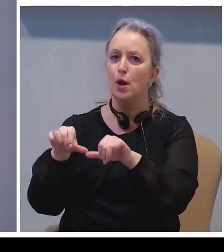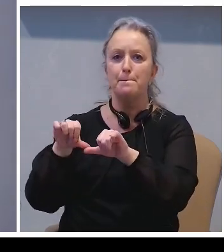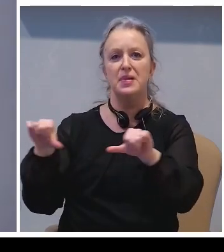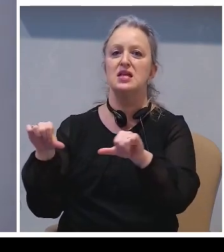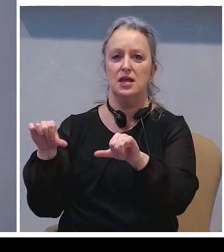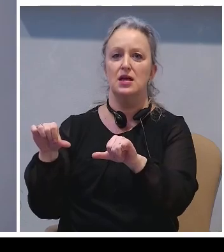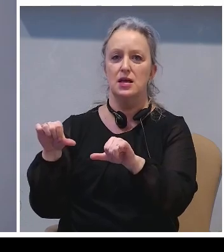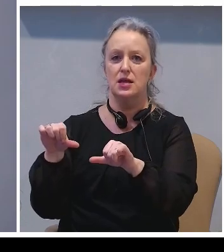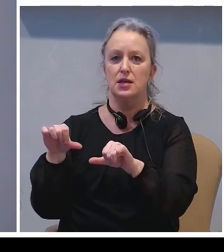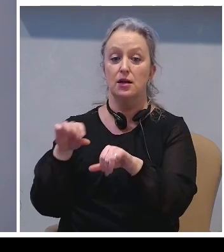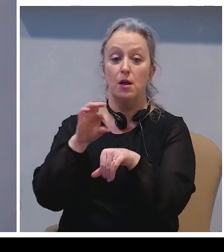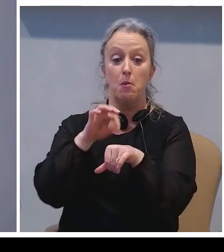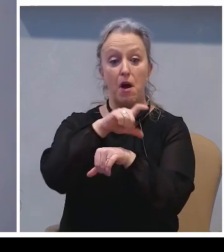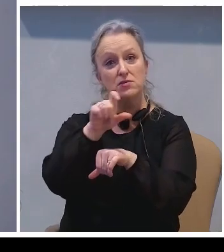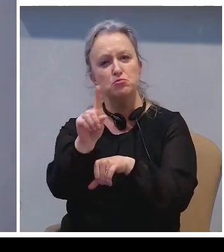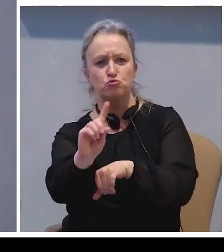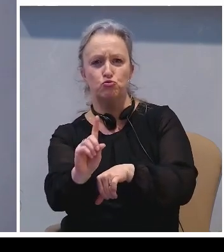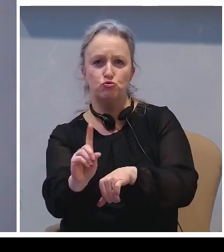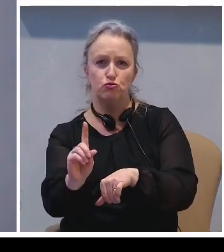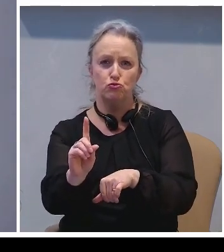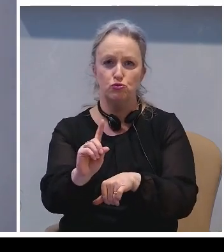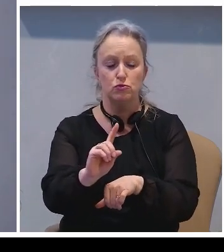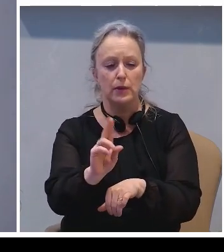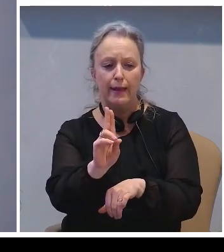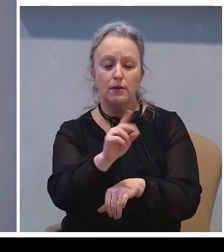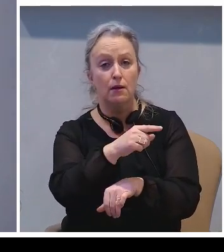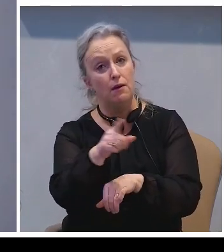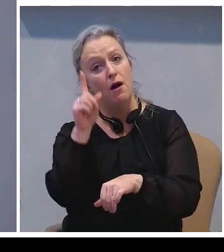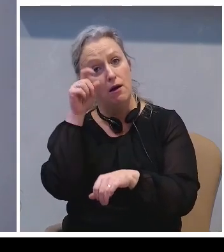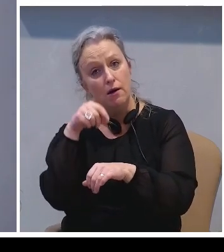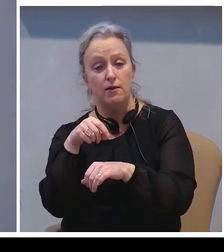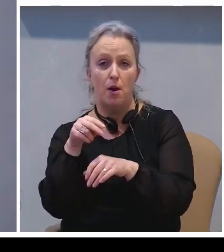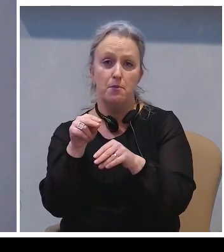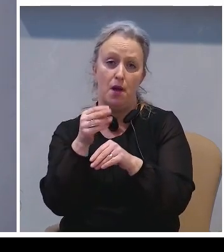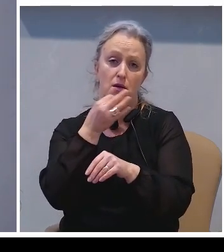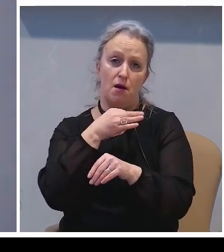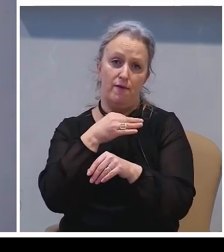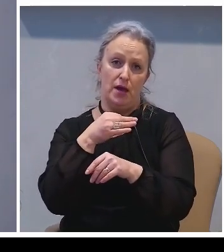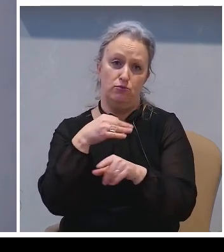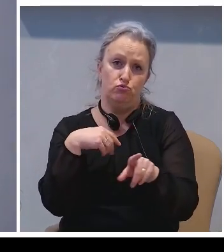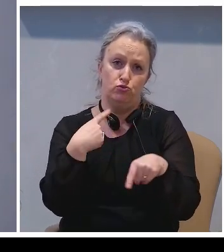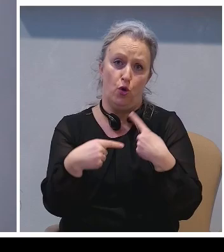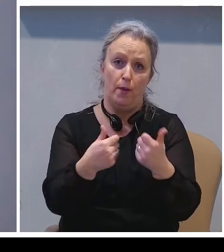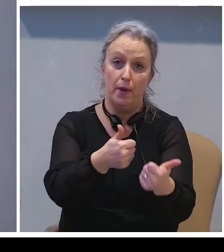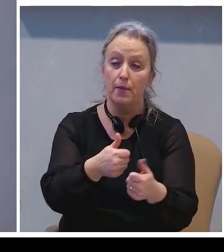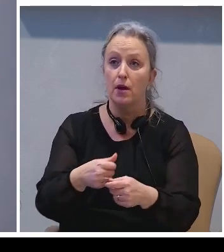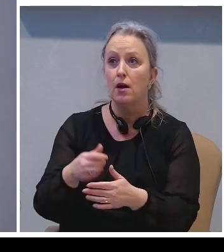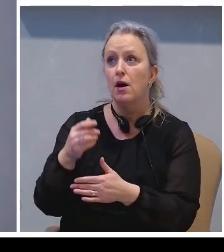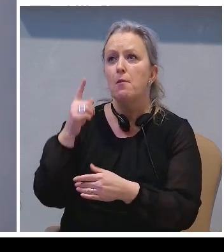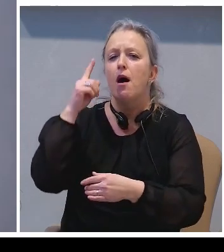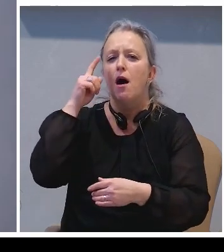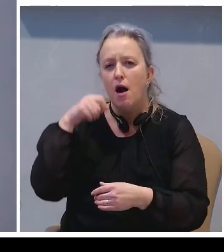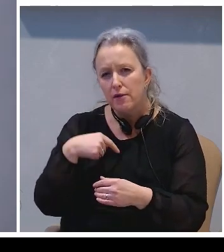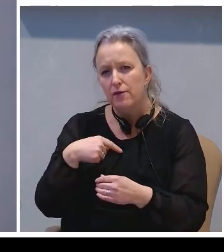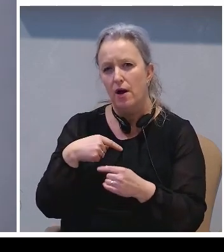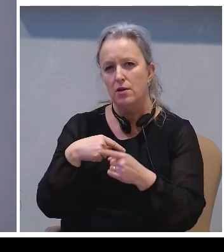the limits. patsiente nad They decide arvavad, et see which ravim võiks patients toimida. Sellel on osalt they see think külg, the ma medicine arvan, could